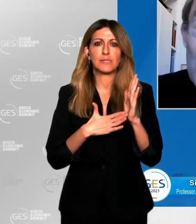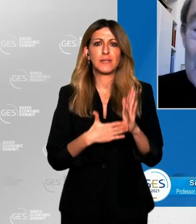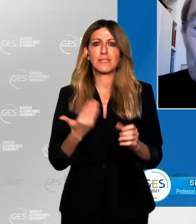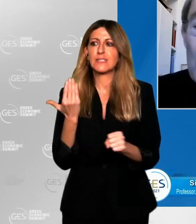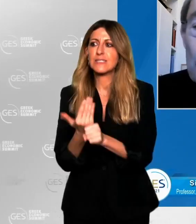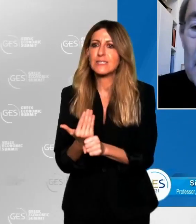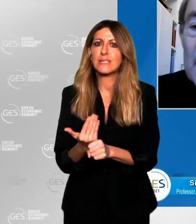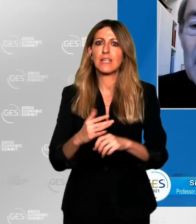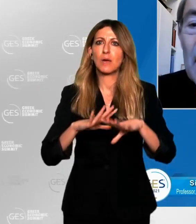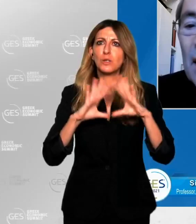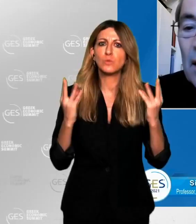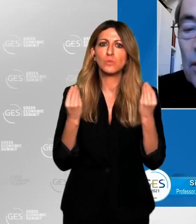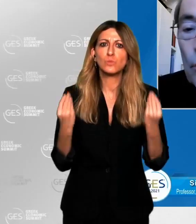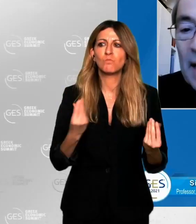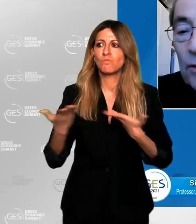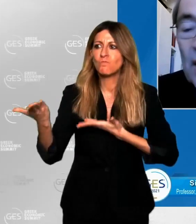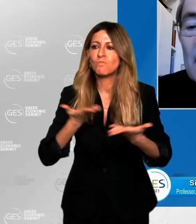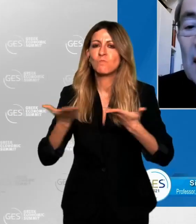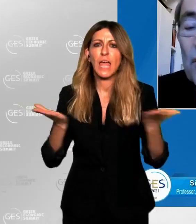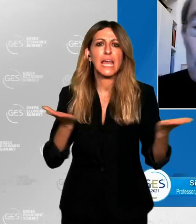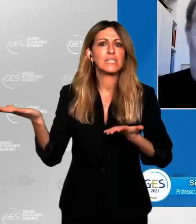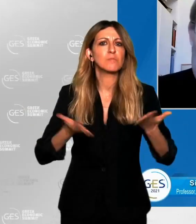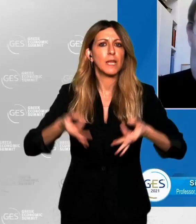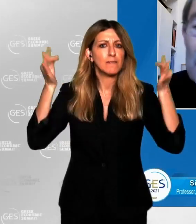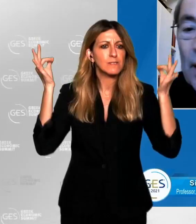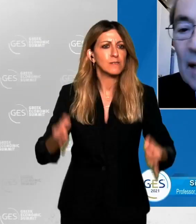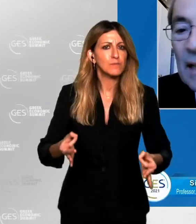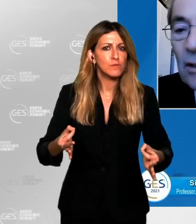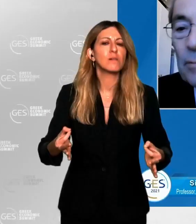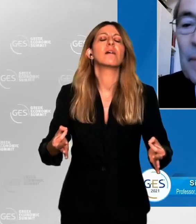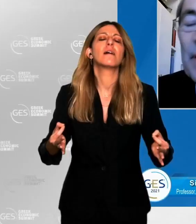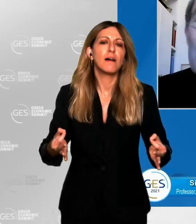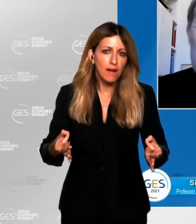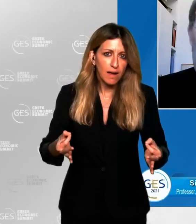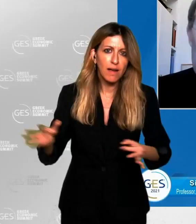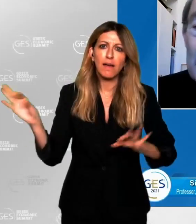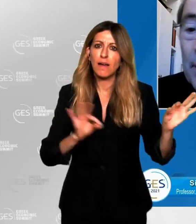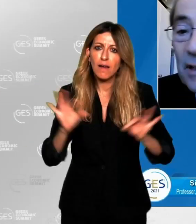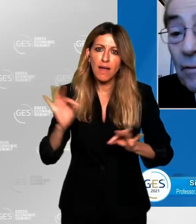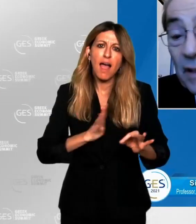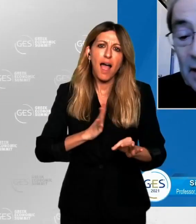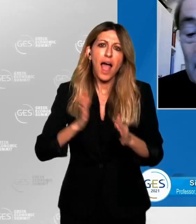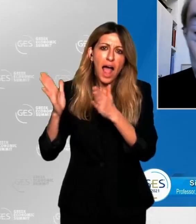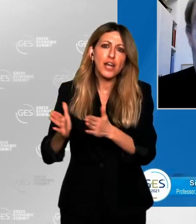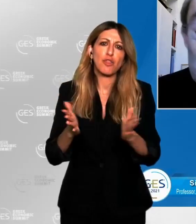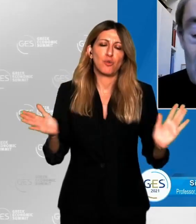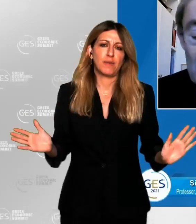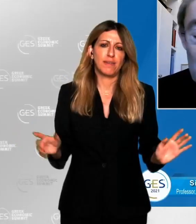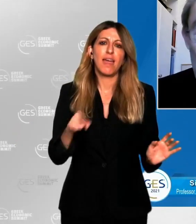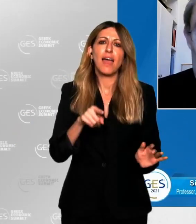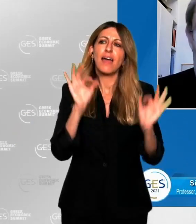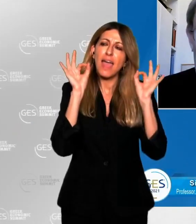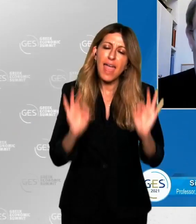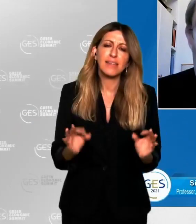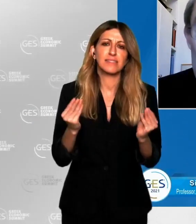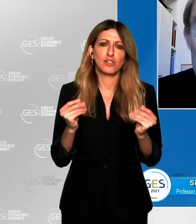the country. And that's why we see so many advanced countries, United States, United Kingdom, even Germany,